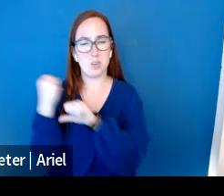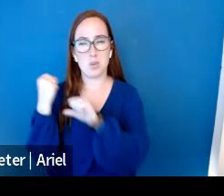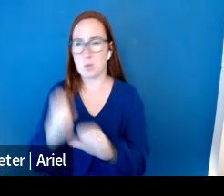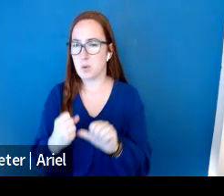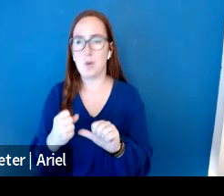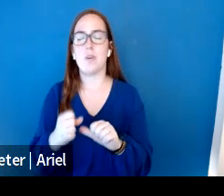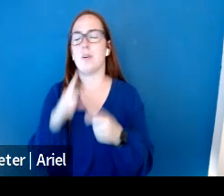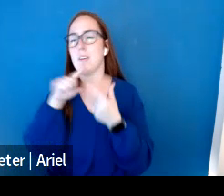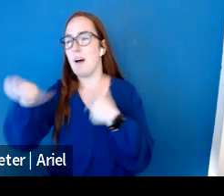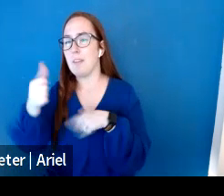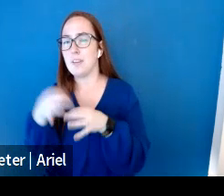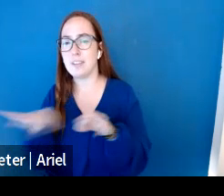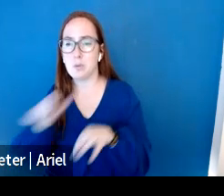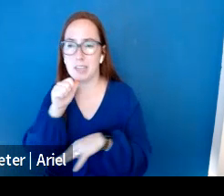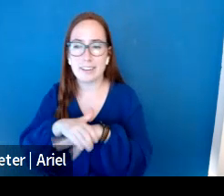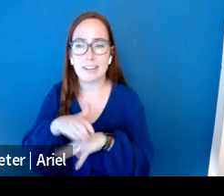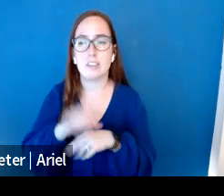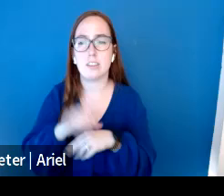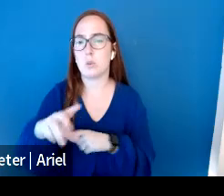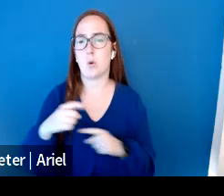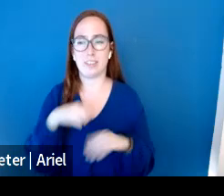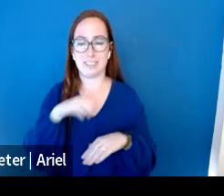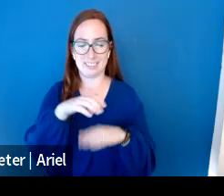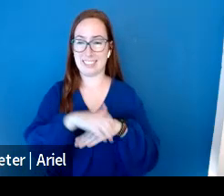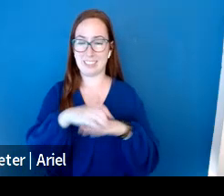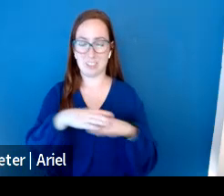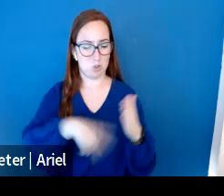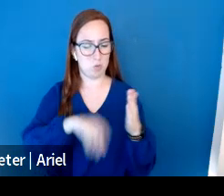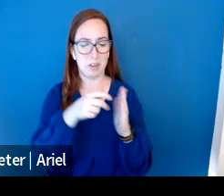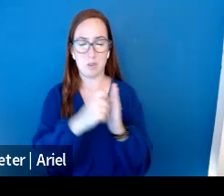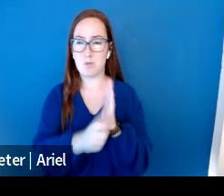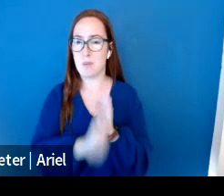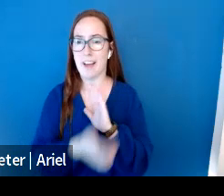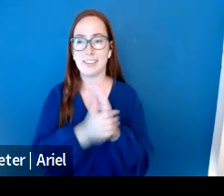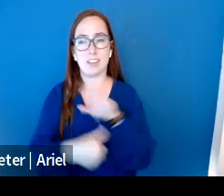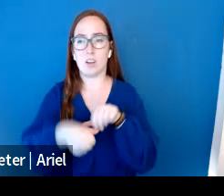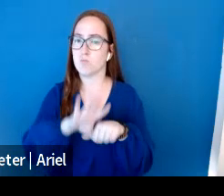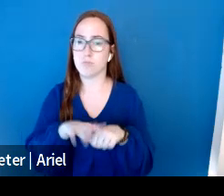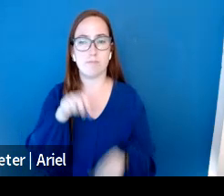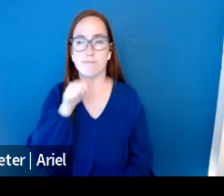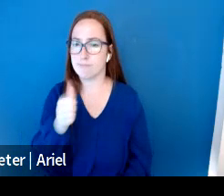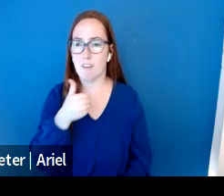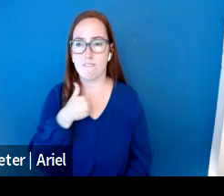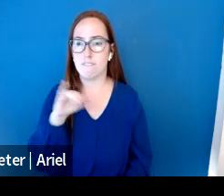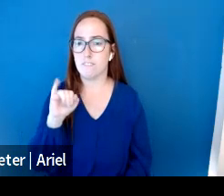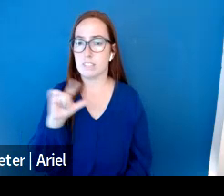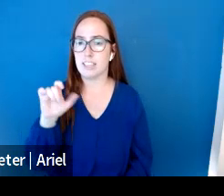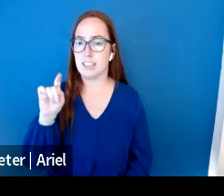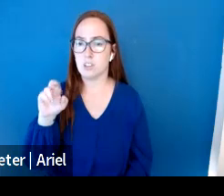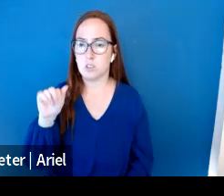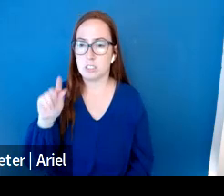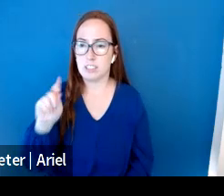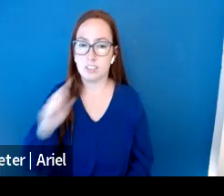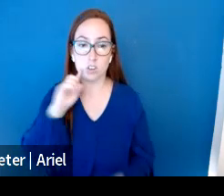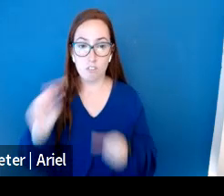speaking families. So maybe something to think about there. And the first thing that we need to do is make sure that we're following